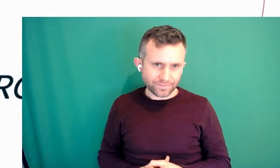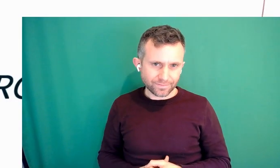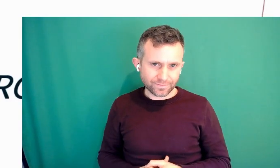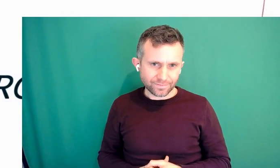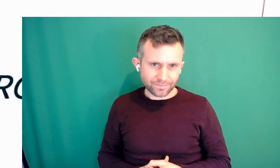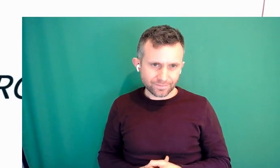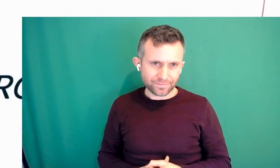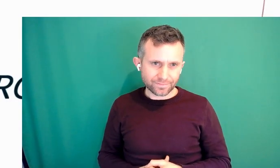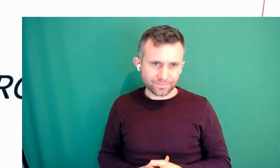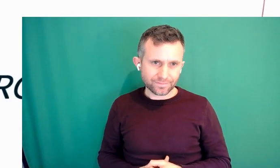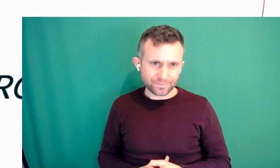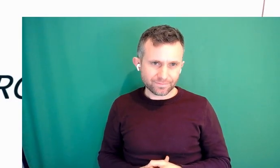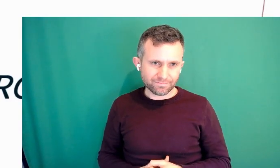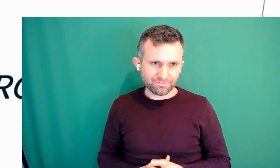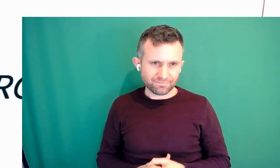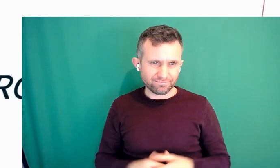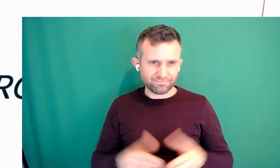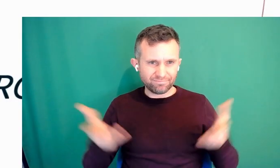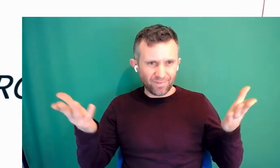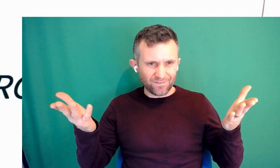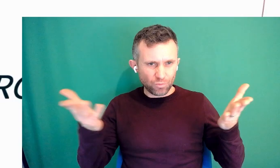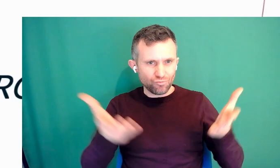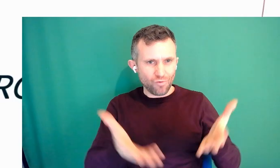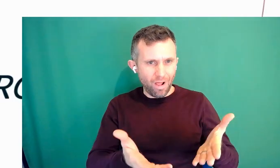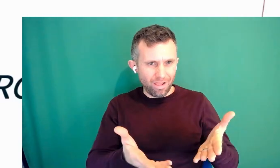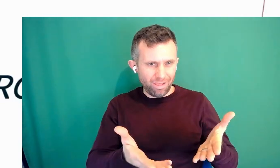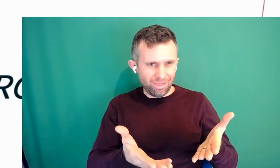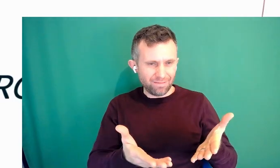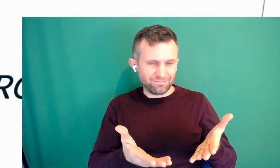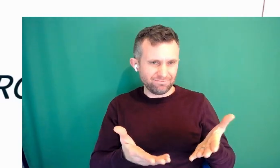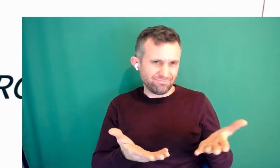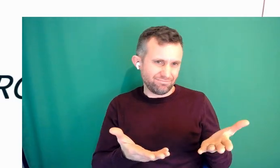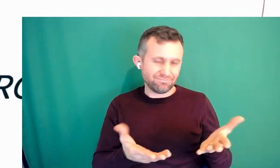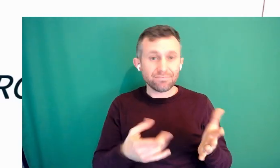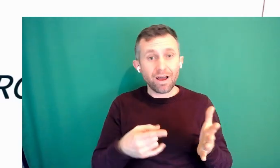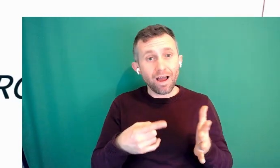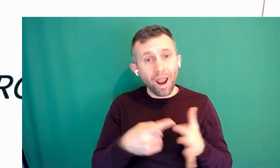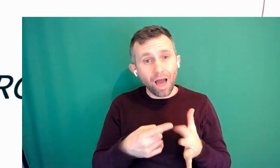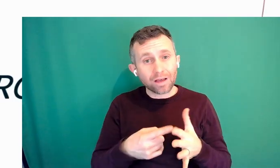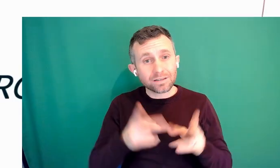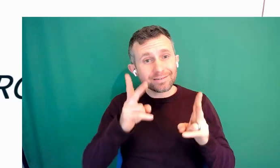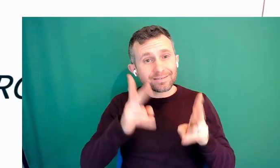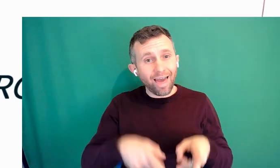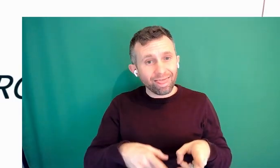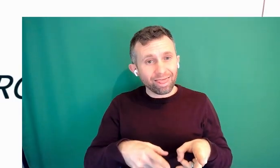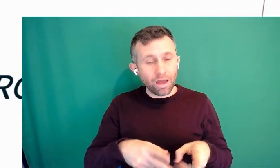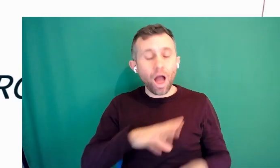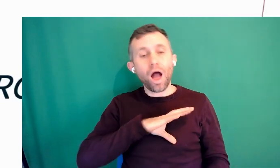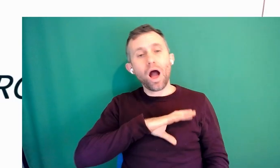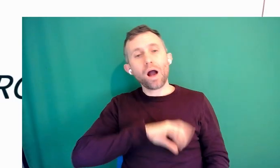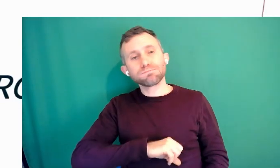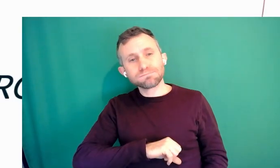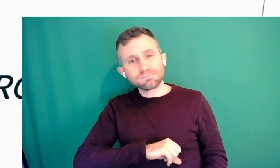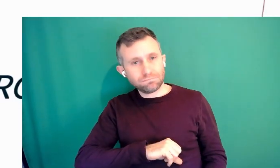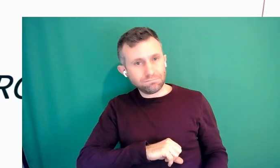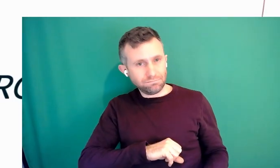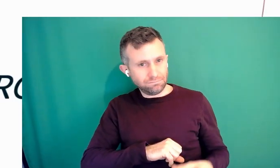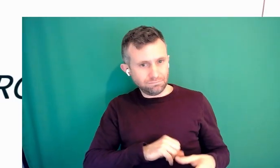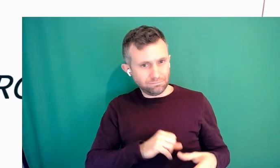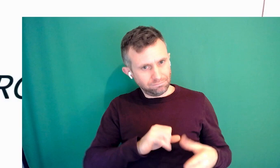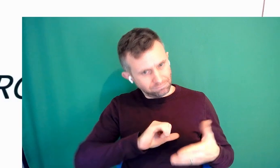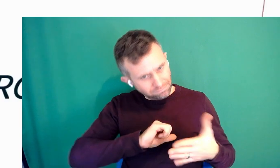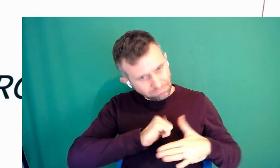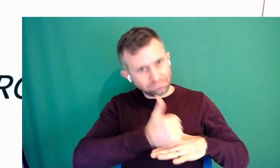This monument has an interesting legacy. 100 years after Soane's death, an architect called